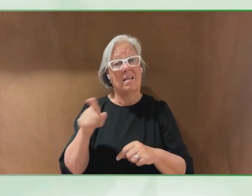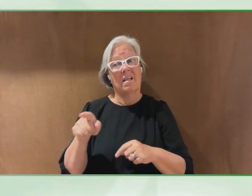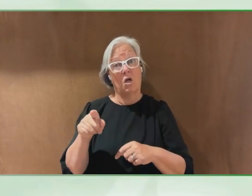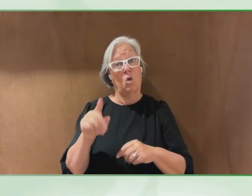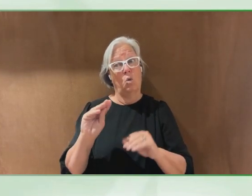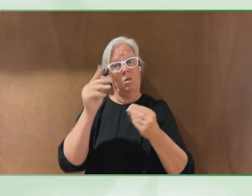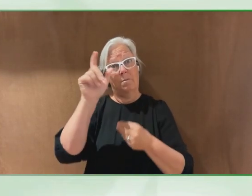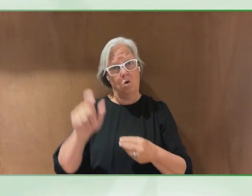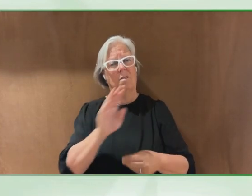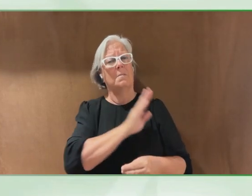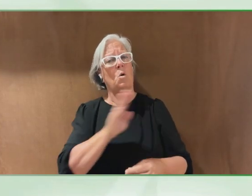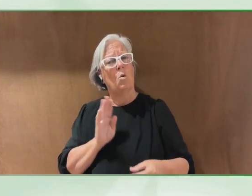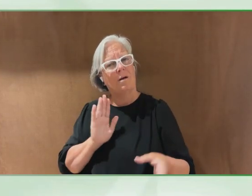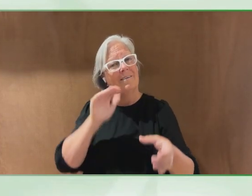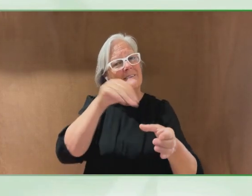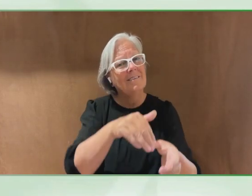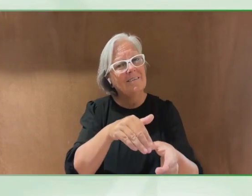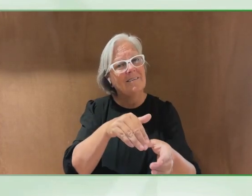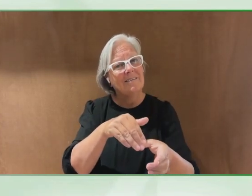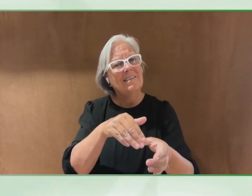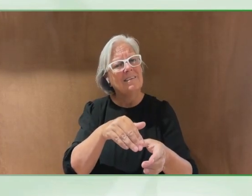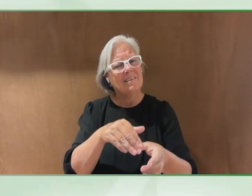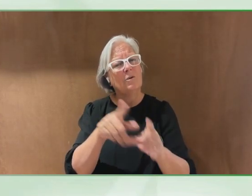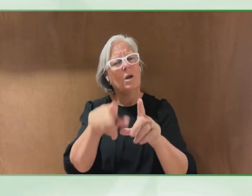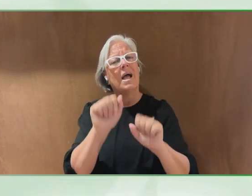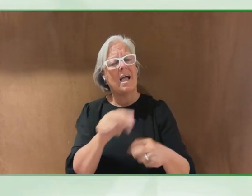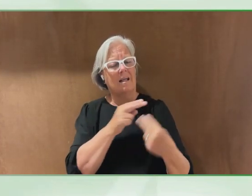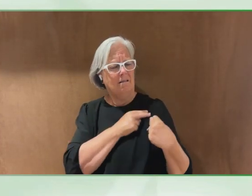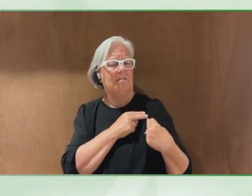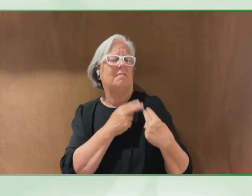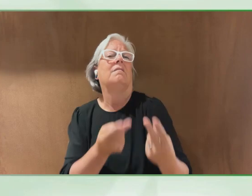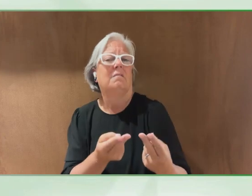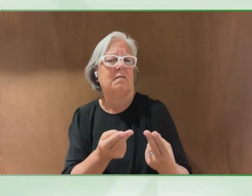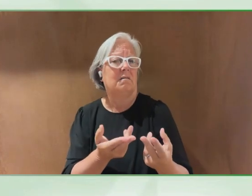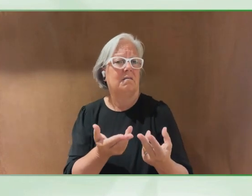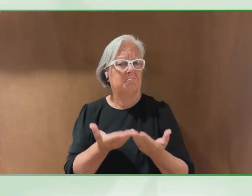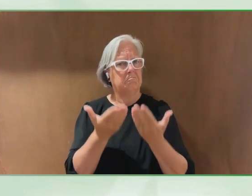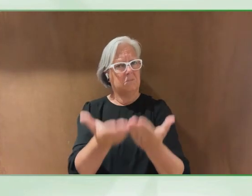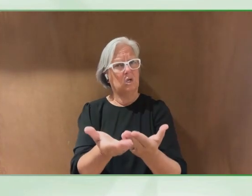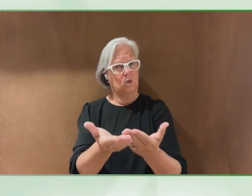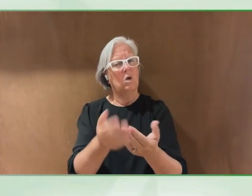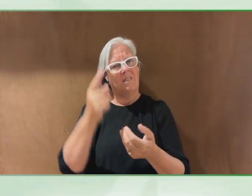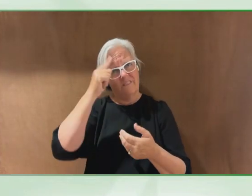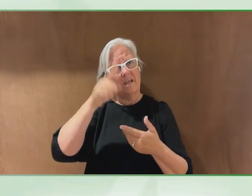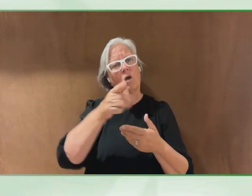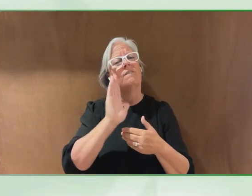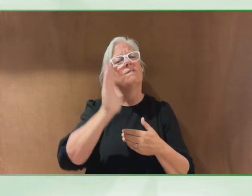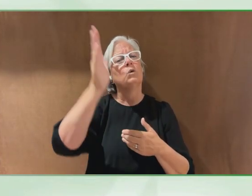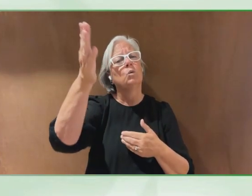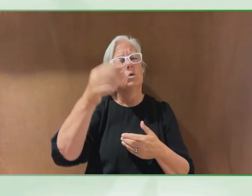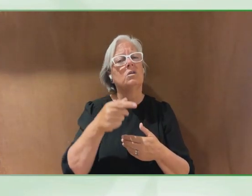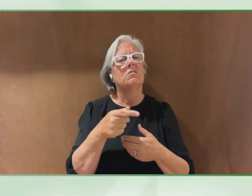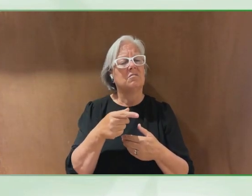really good way for you to hand over kind of power and infrastructure for the next generation, to allow it to be